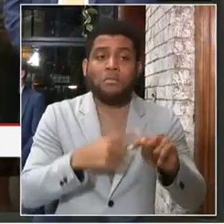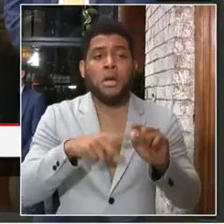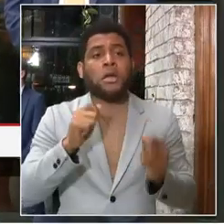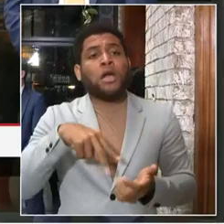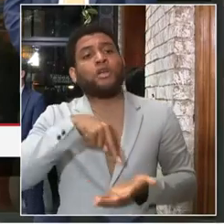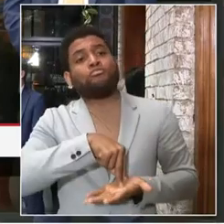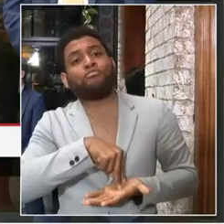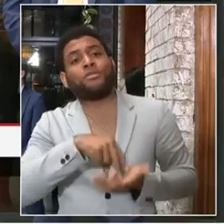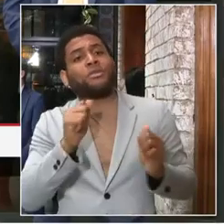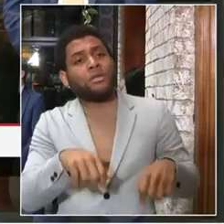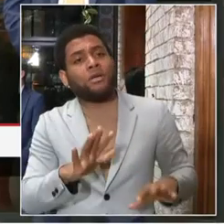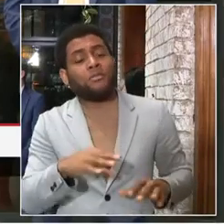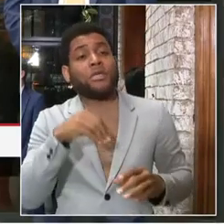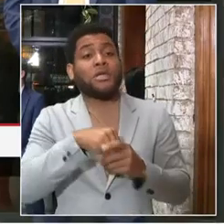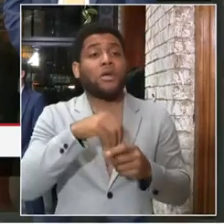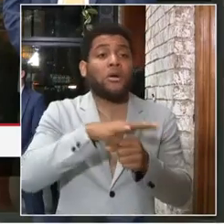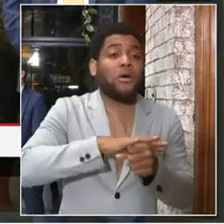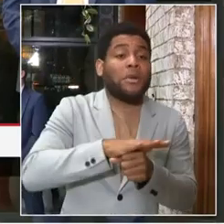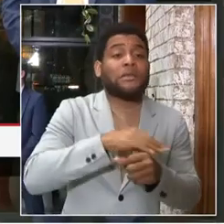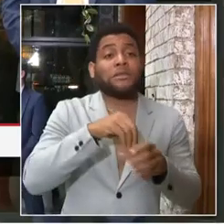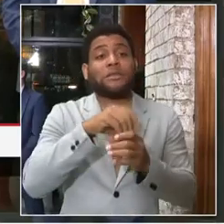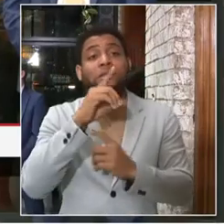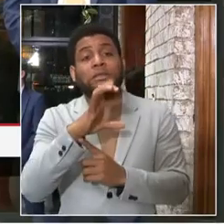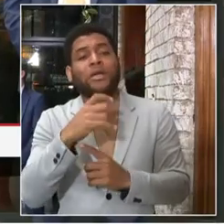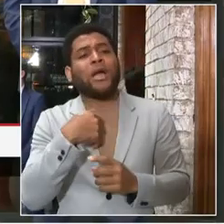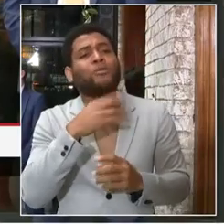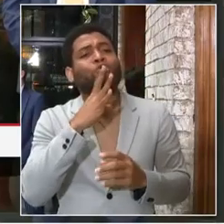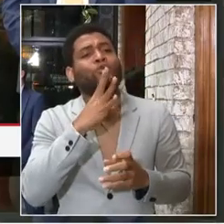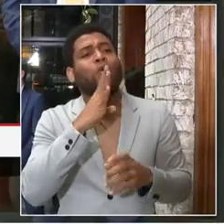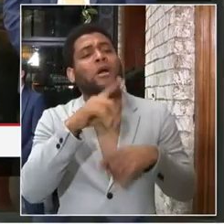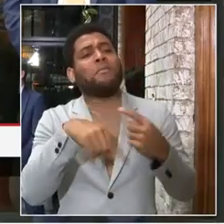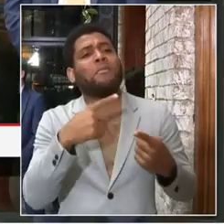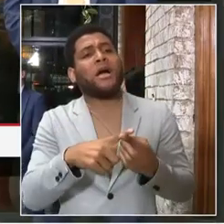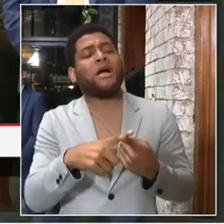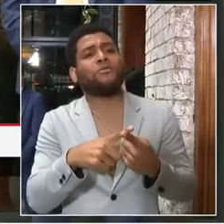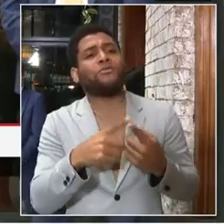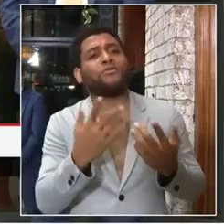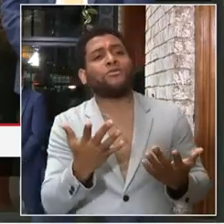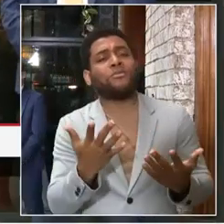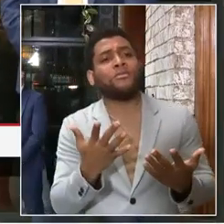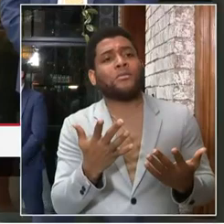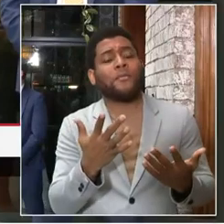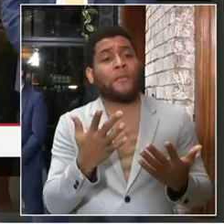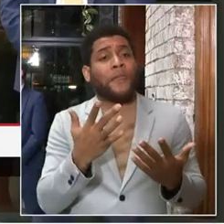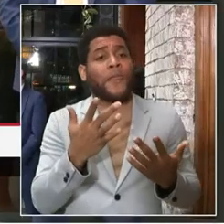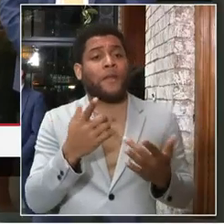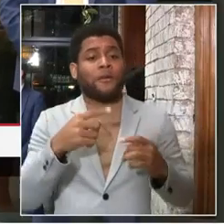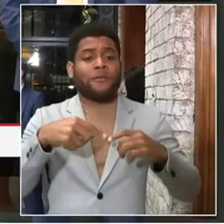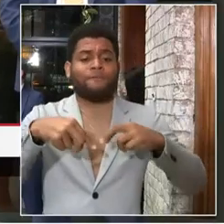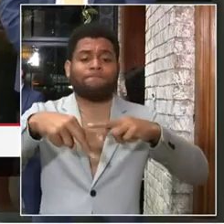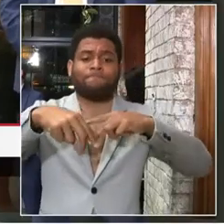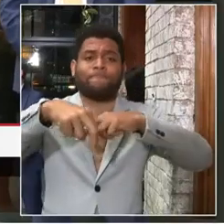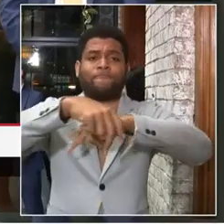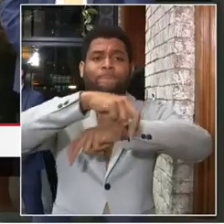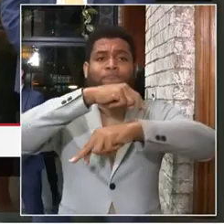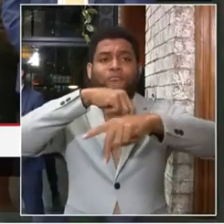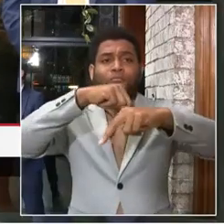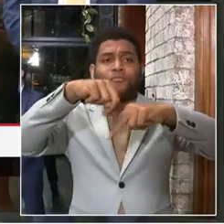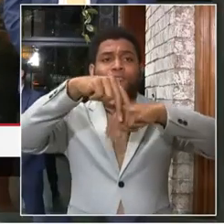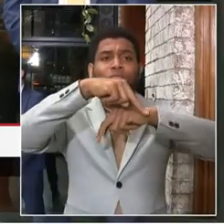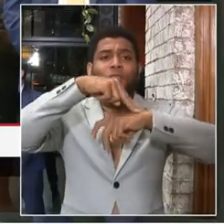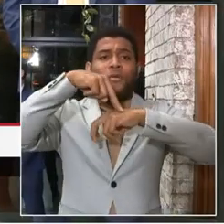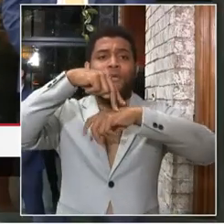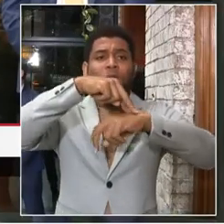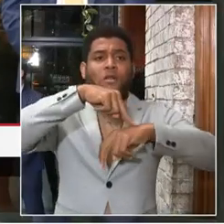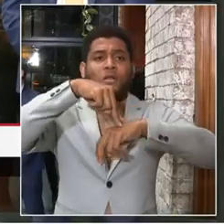neighborhood in D.C. and they want to talk about loitering, and the Deputy Mayor Pia and her team have been very careful to